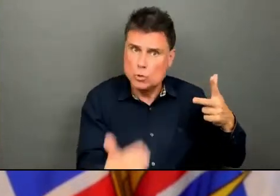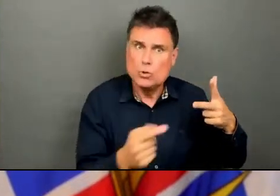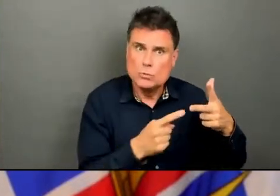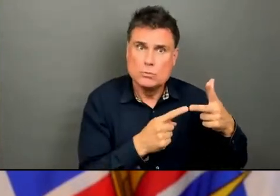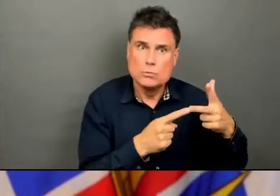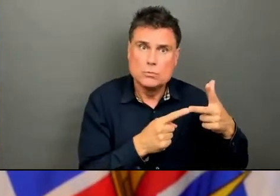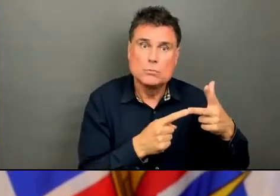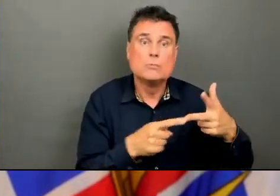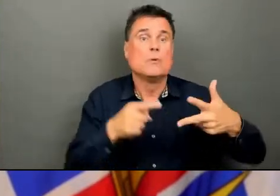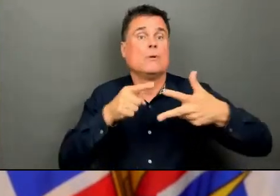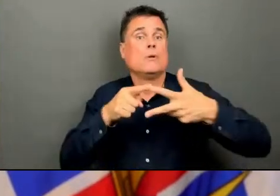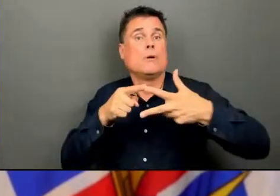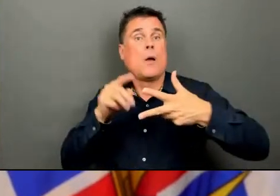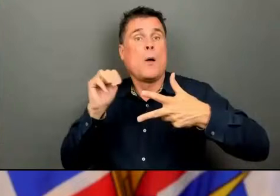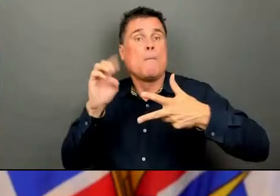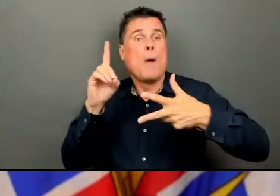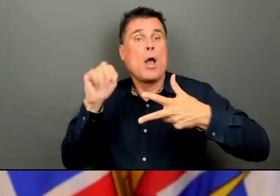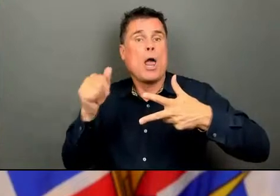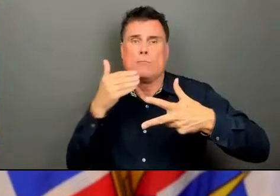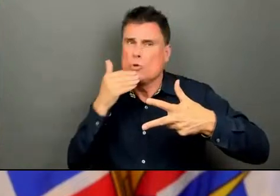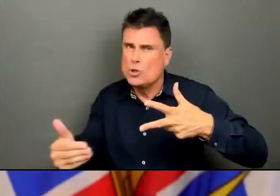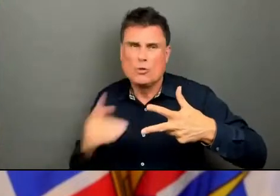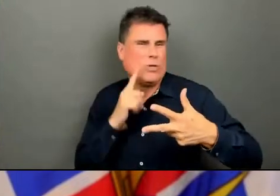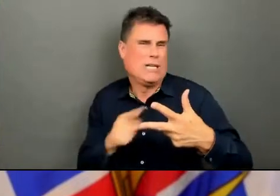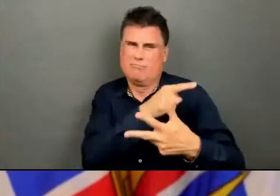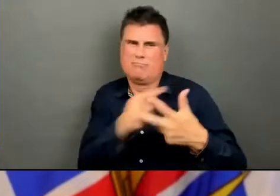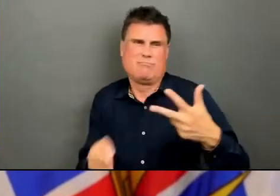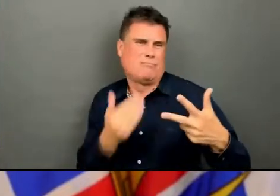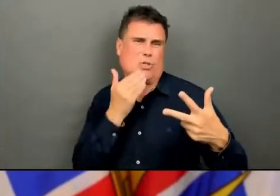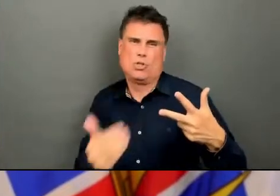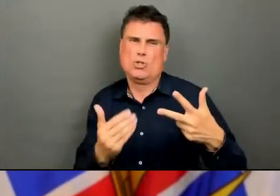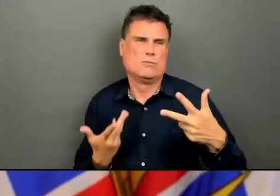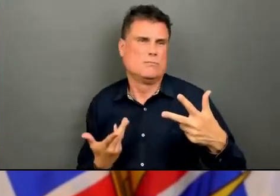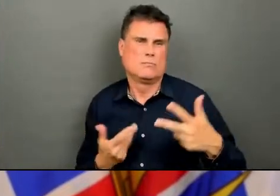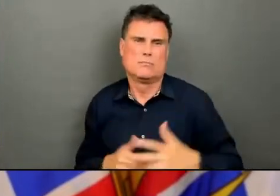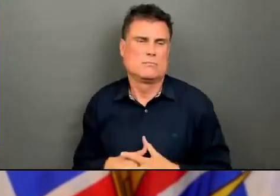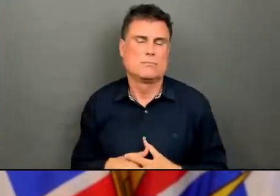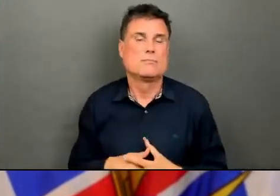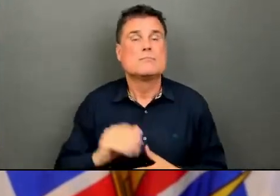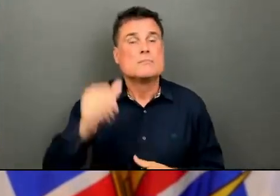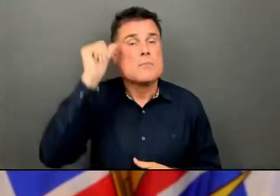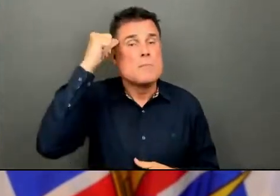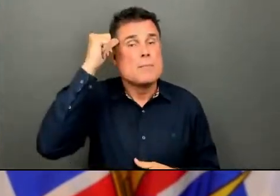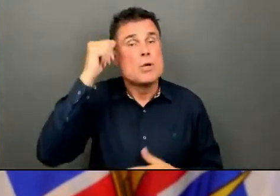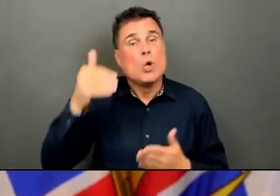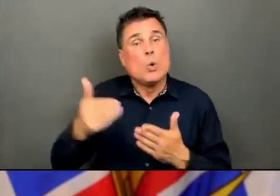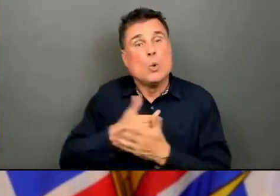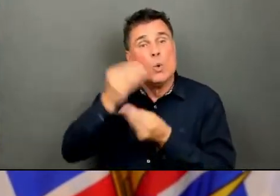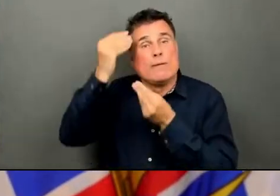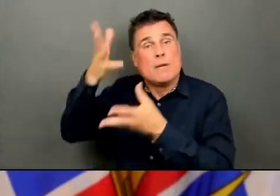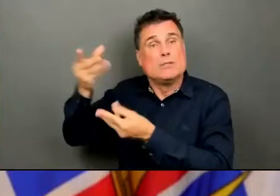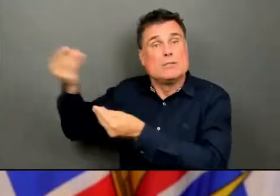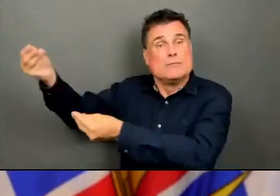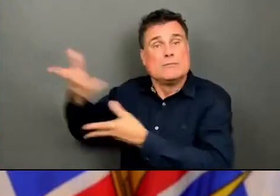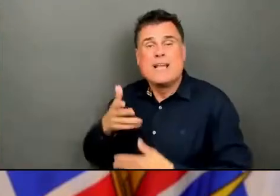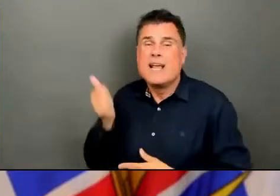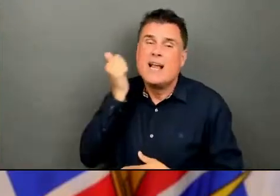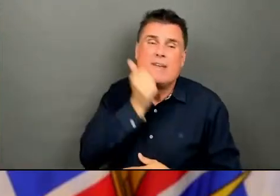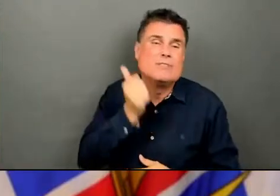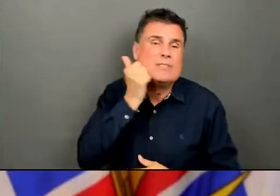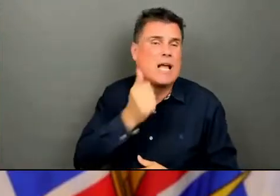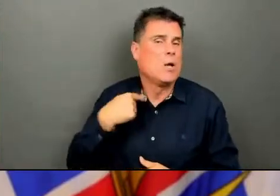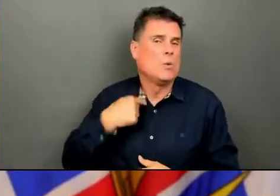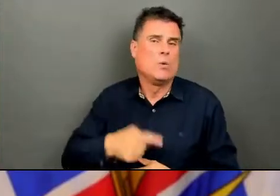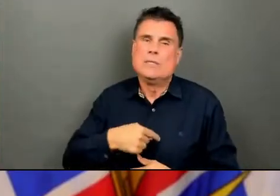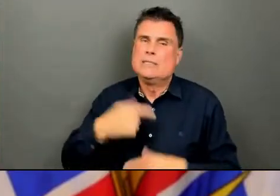mRNA vaccines. It's important to remember that this is new information that we are continuing to learn as we